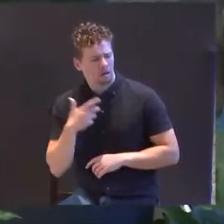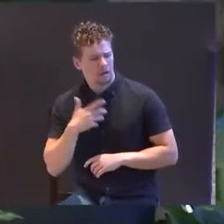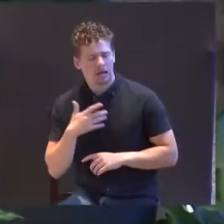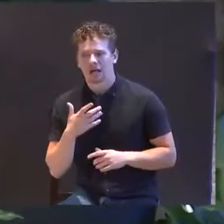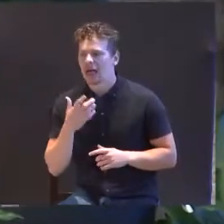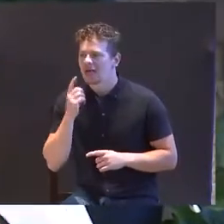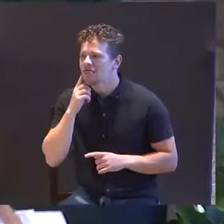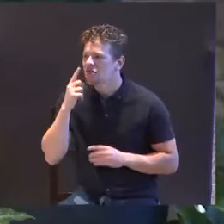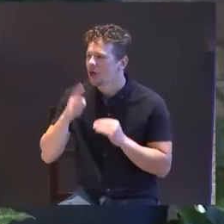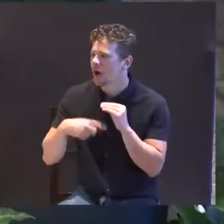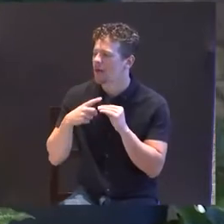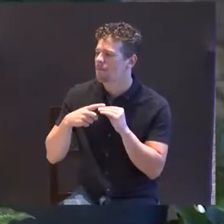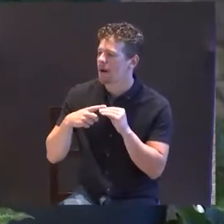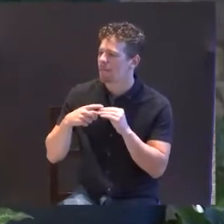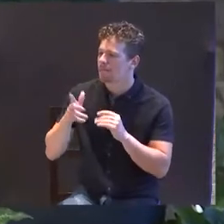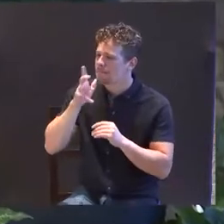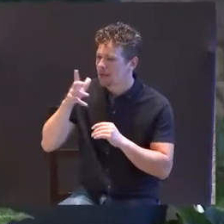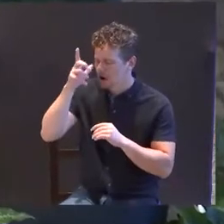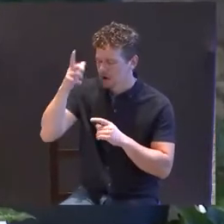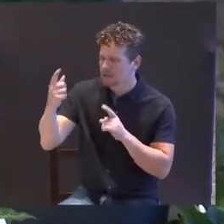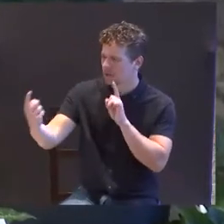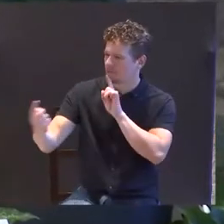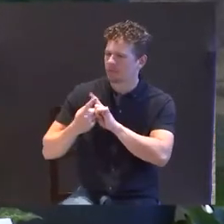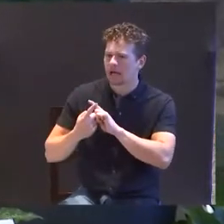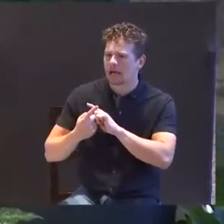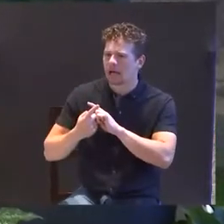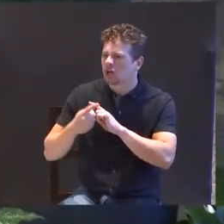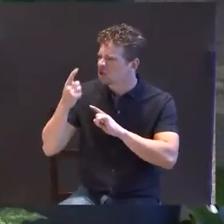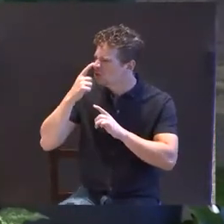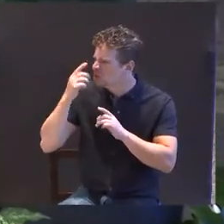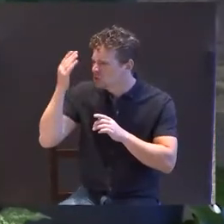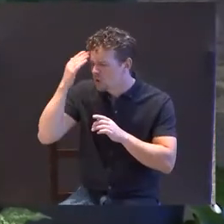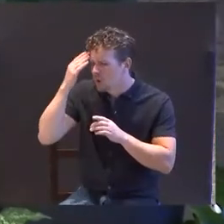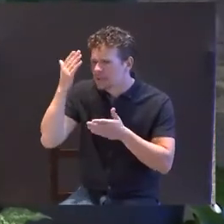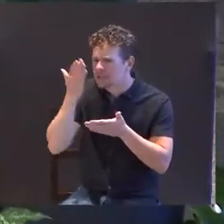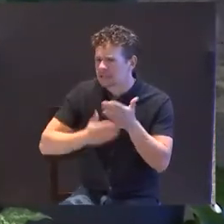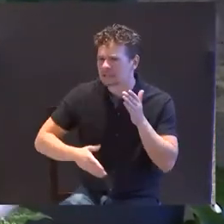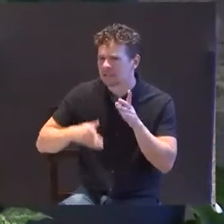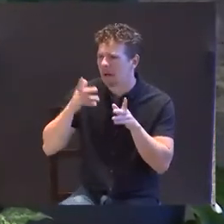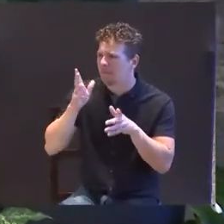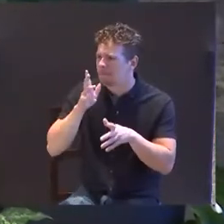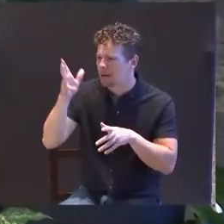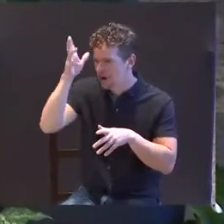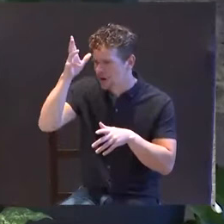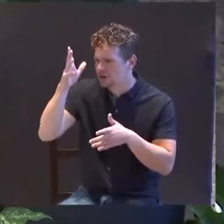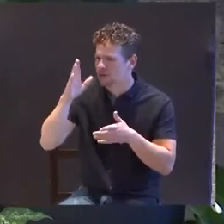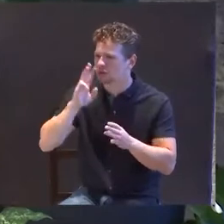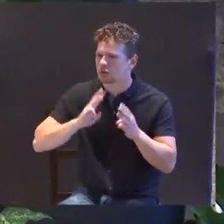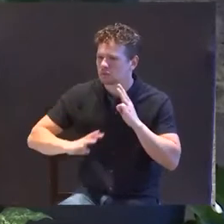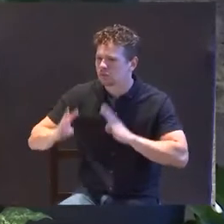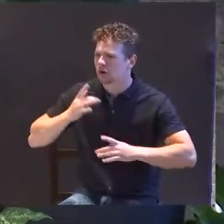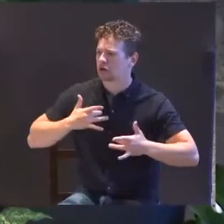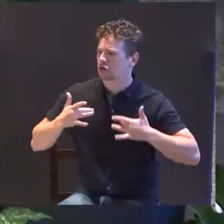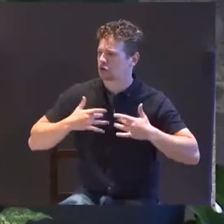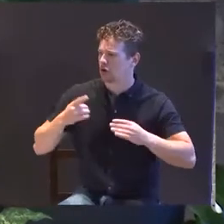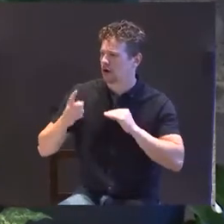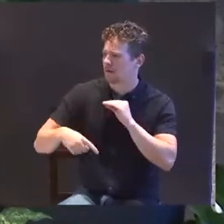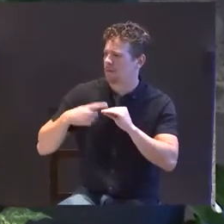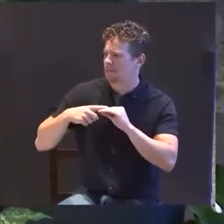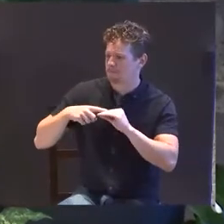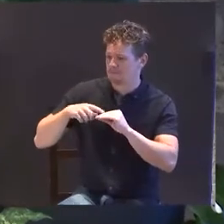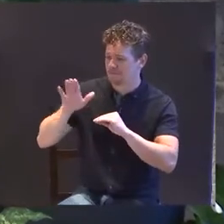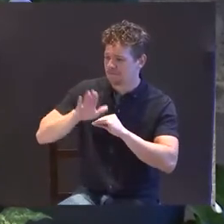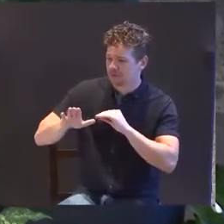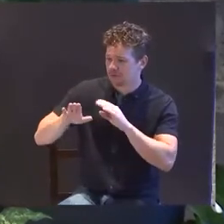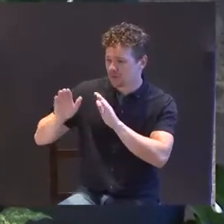believe it or not, parents can be concerned about their children. Have you noticed that? They really are. They come and they're concerned about their children. And I'm